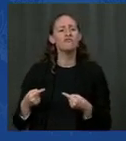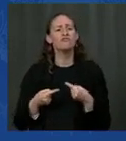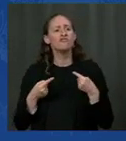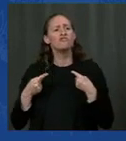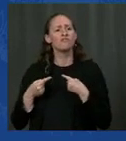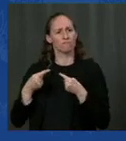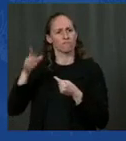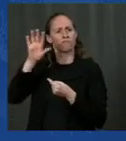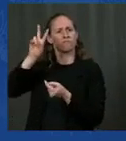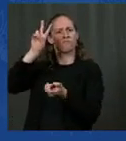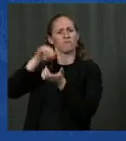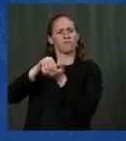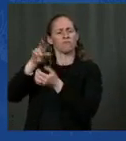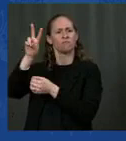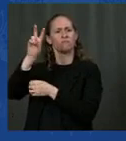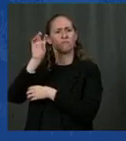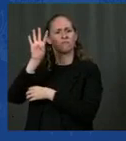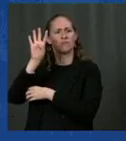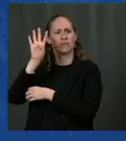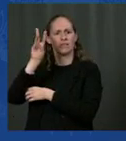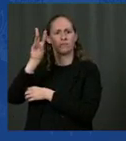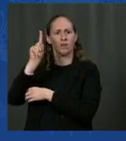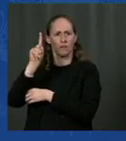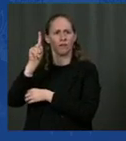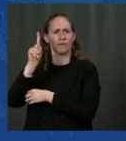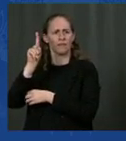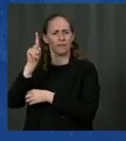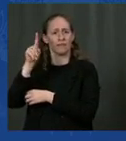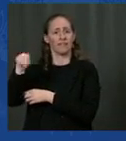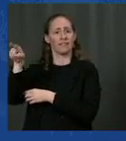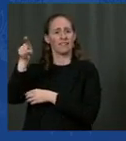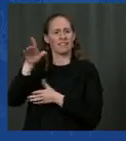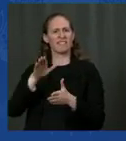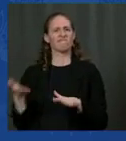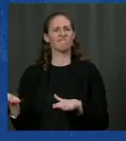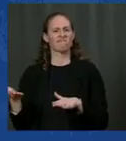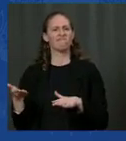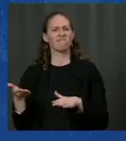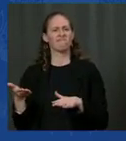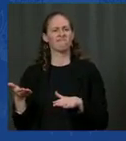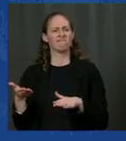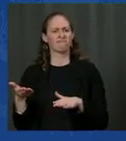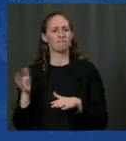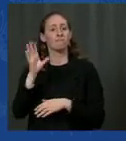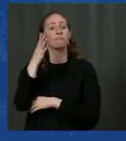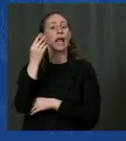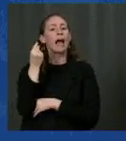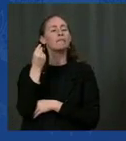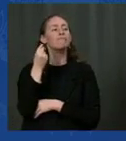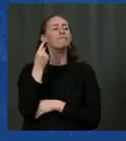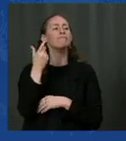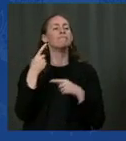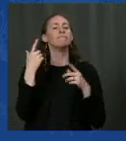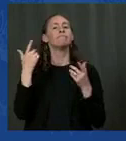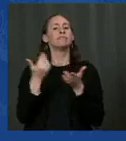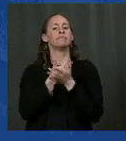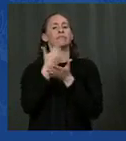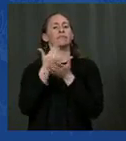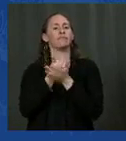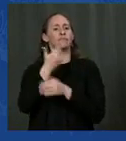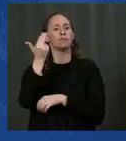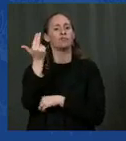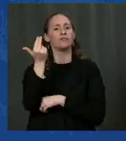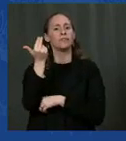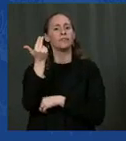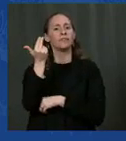including 13 lives, lost just this week, I refuse to open another decade of warfare